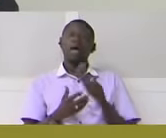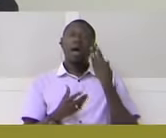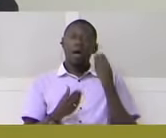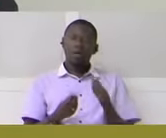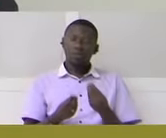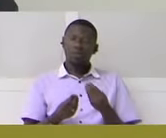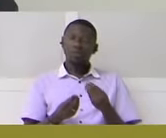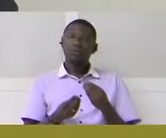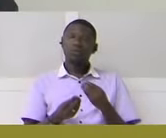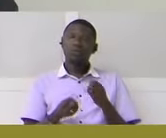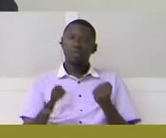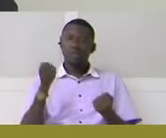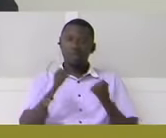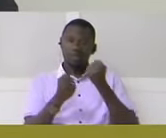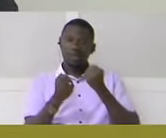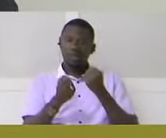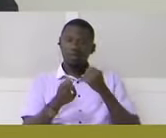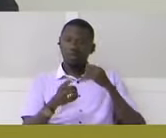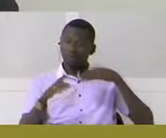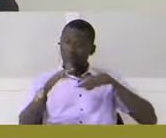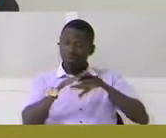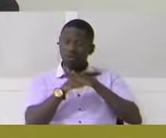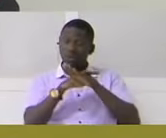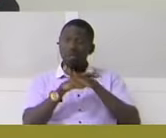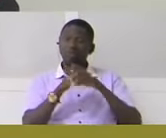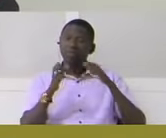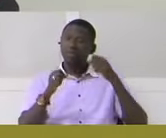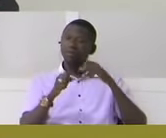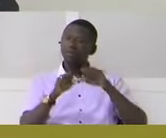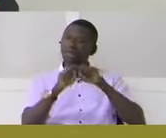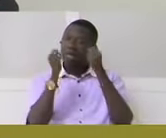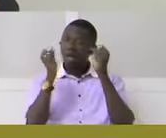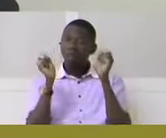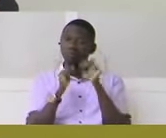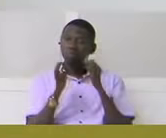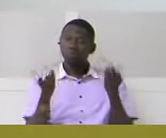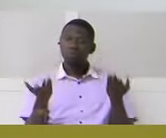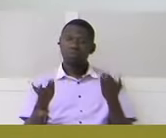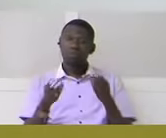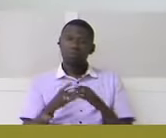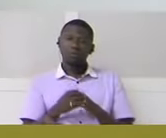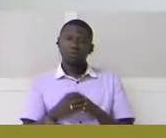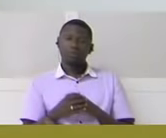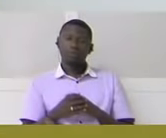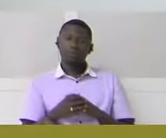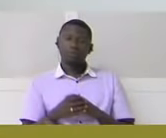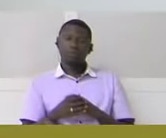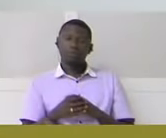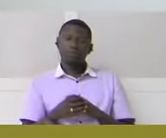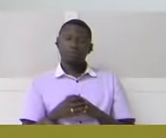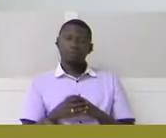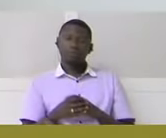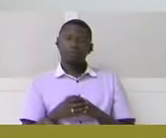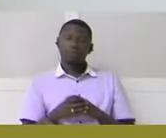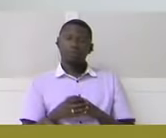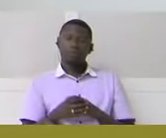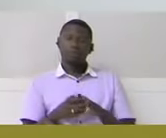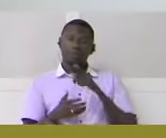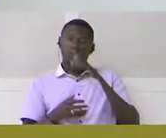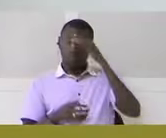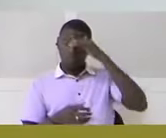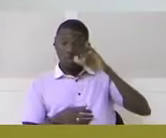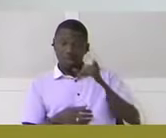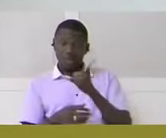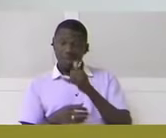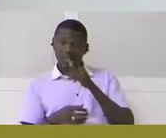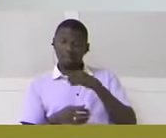It could cause damage, but remember, I'm also on a steering wheel. So you agree that it caused damage in entering? The shop. Of course, by